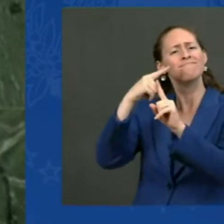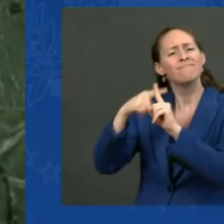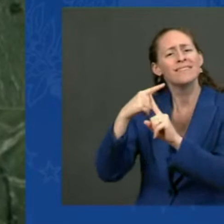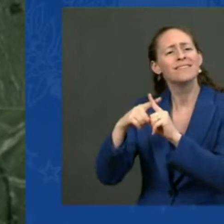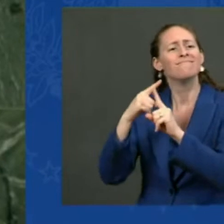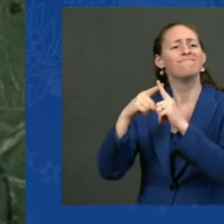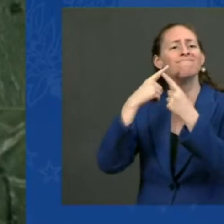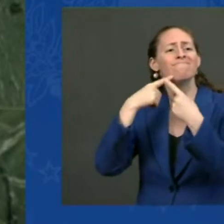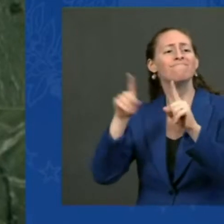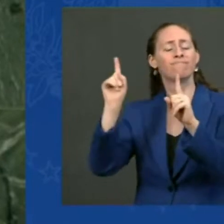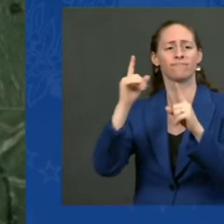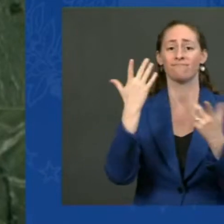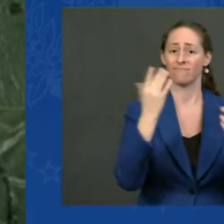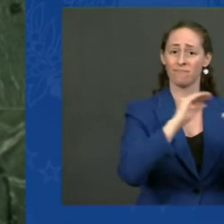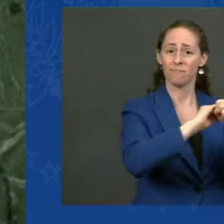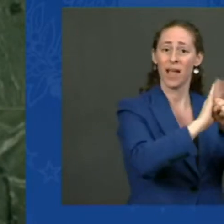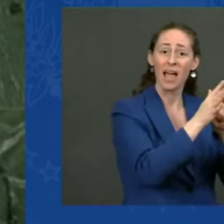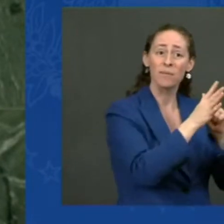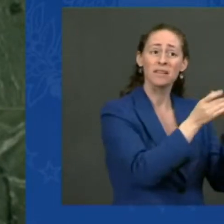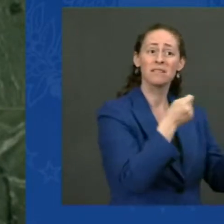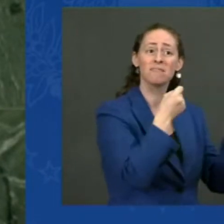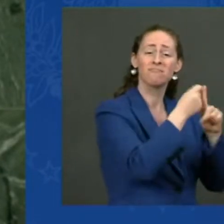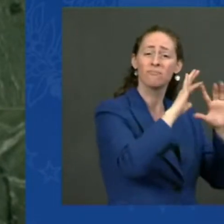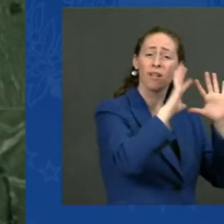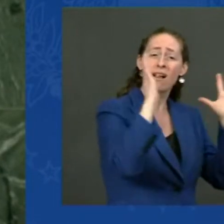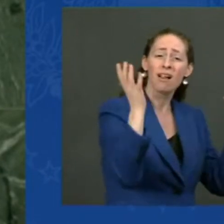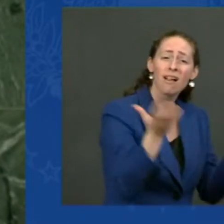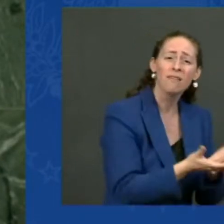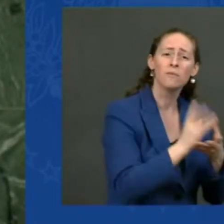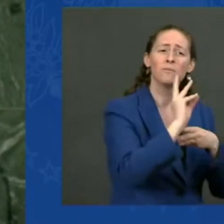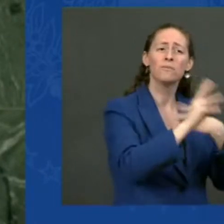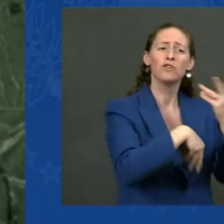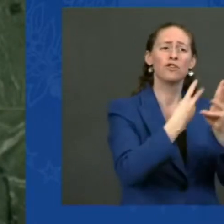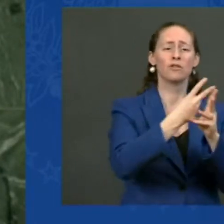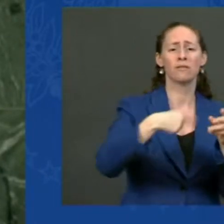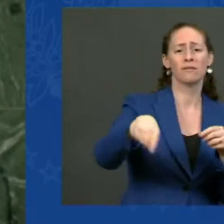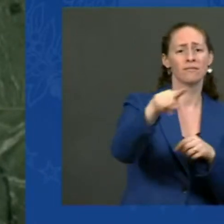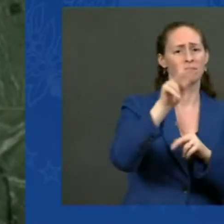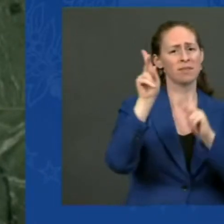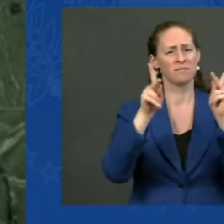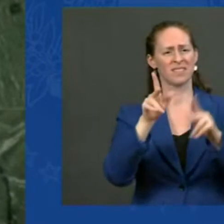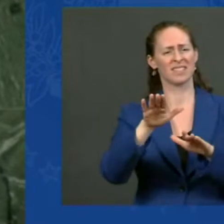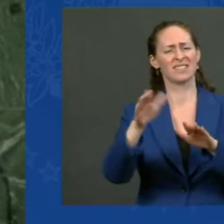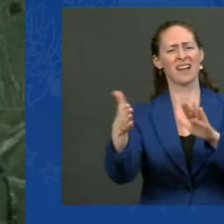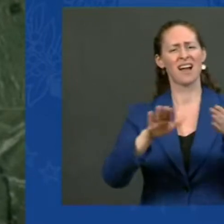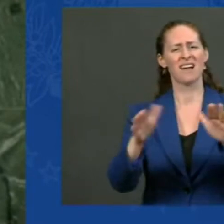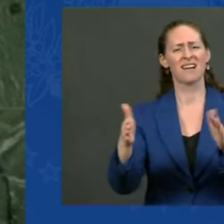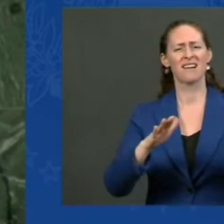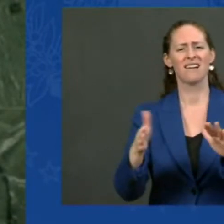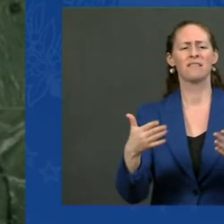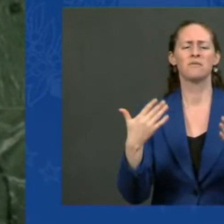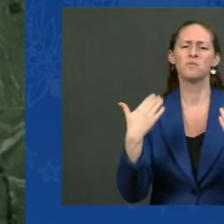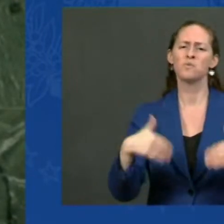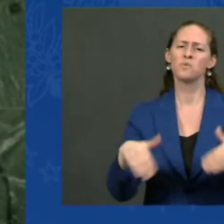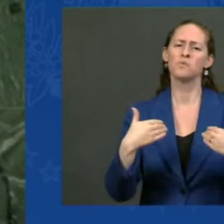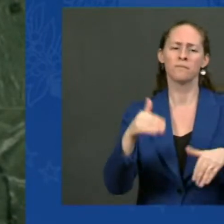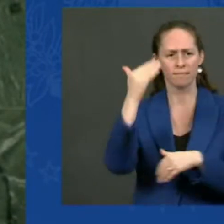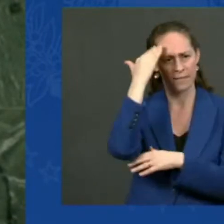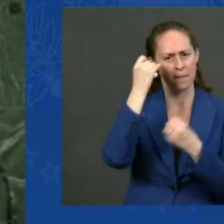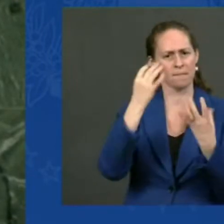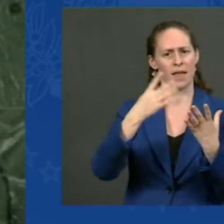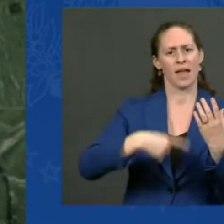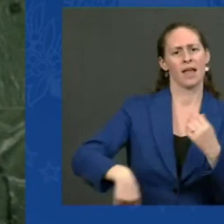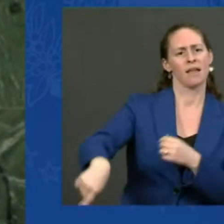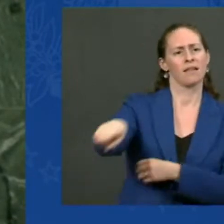pandemic that continues to claim lives around the world and impact so much on our existence.